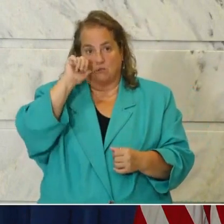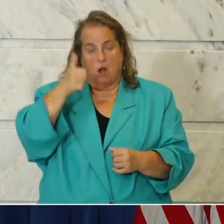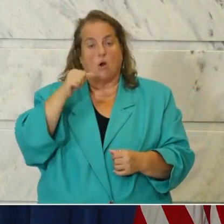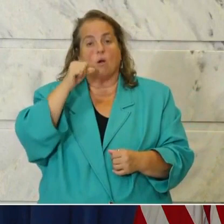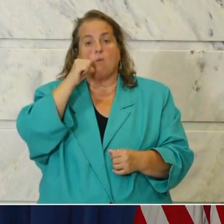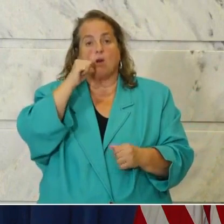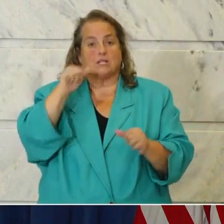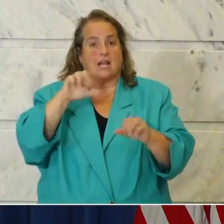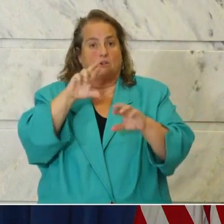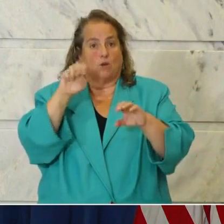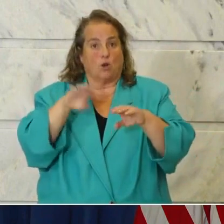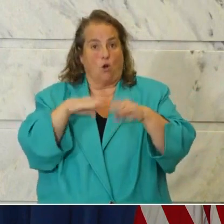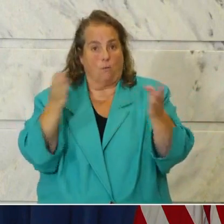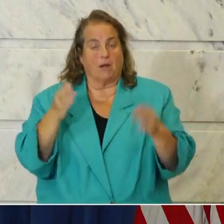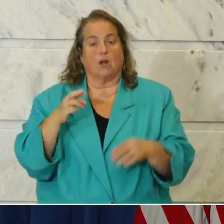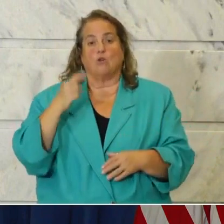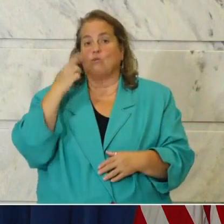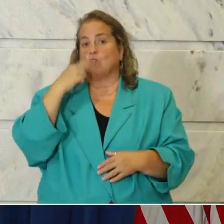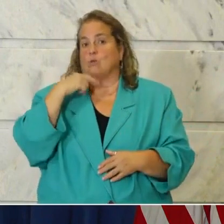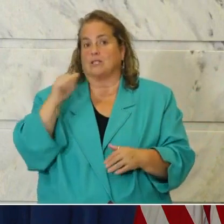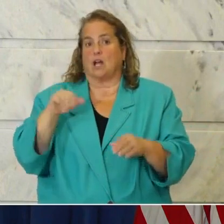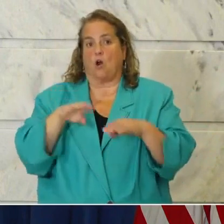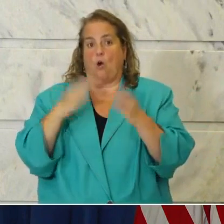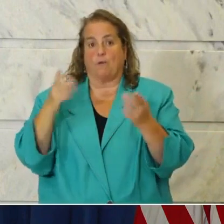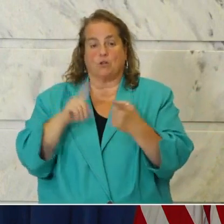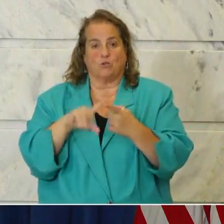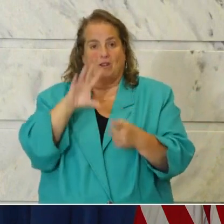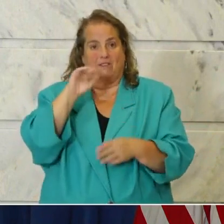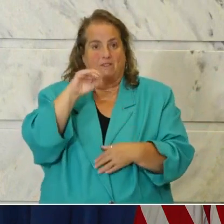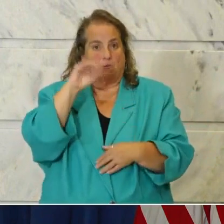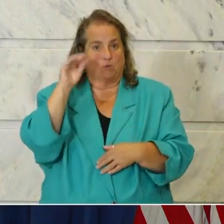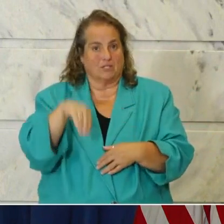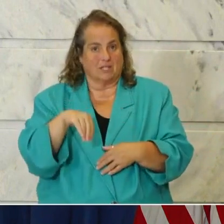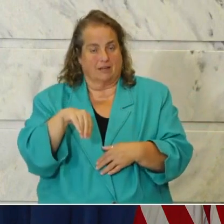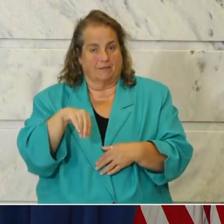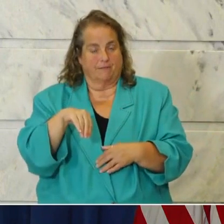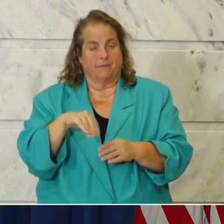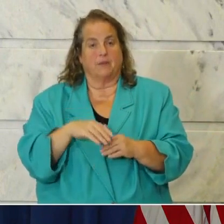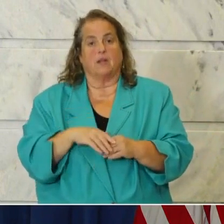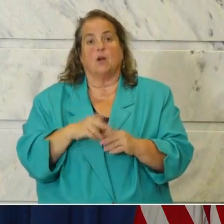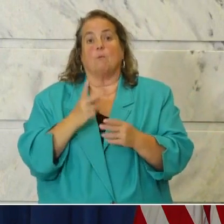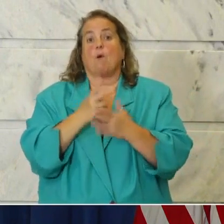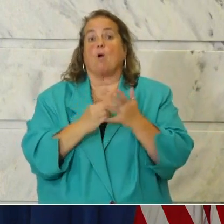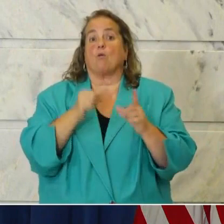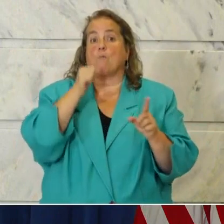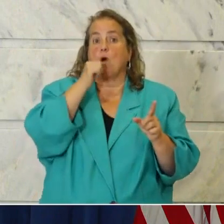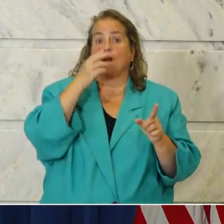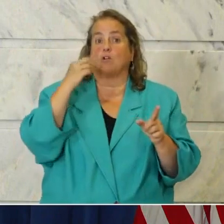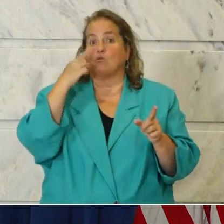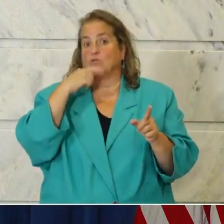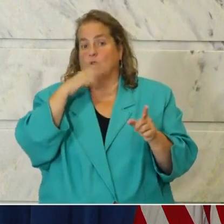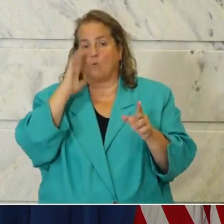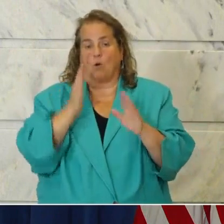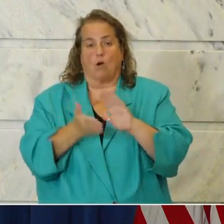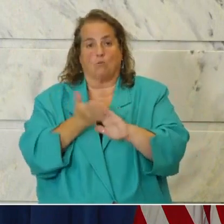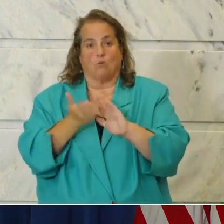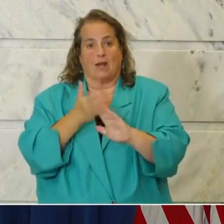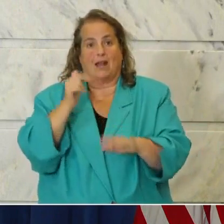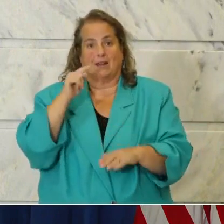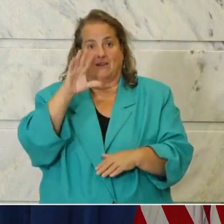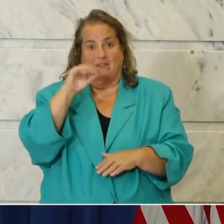reopen and restaurants to open at 50% of their capacity. Both bars and restaurants will operate at